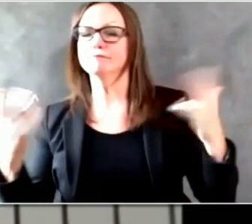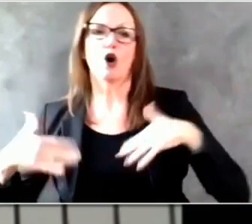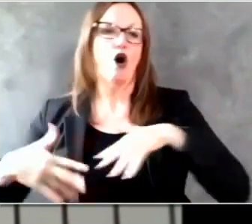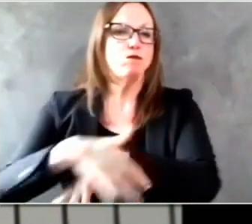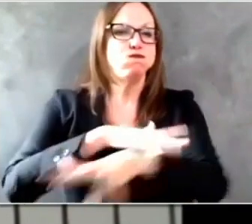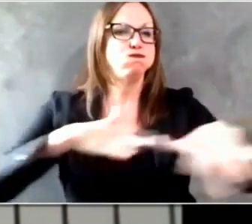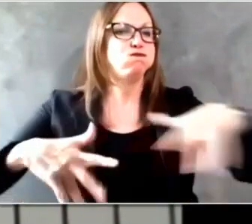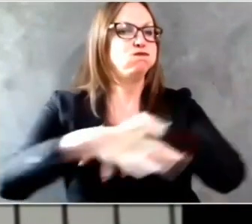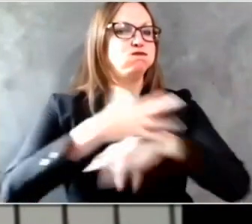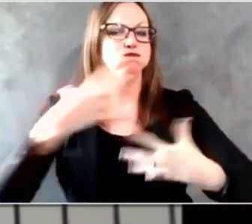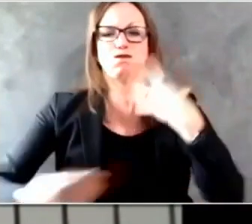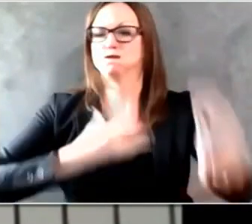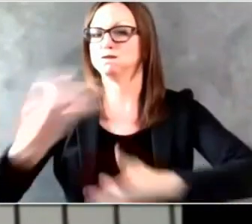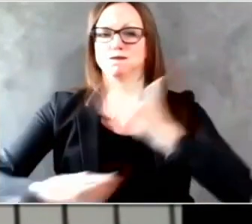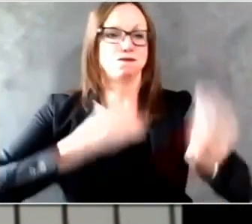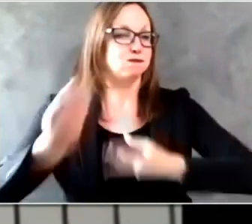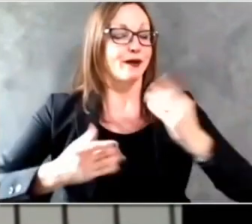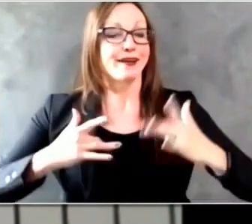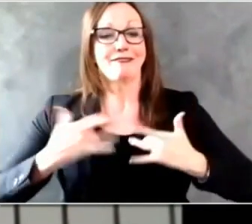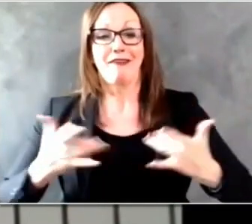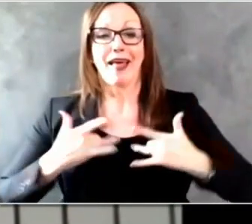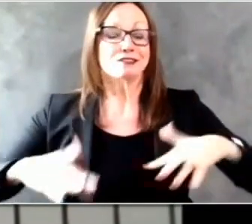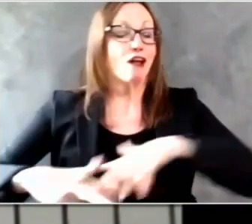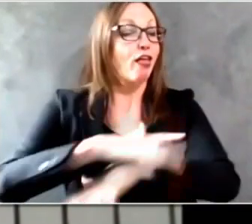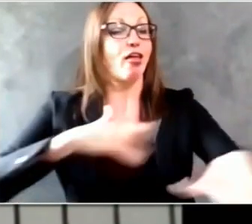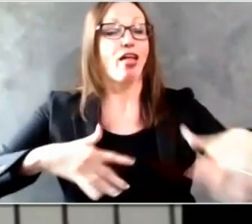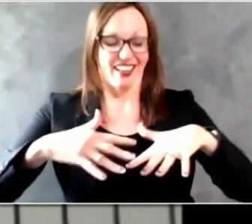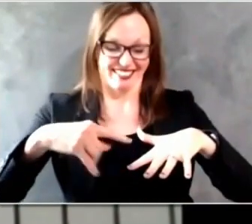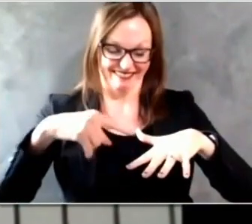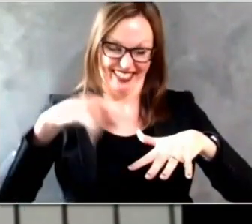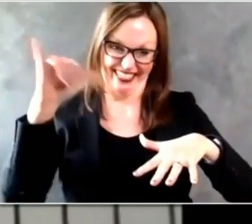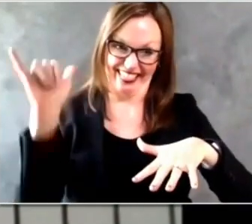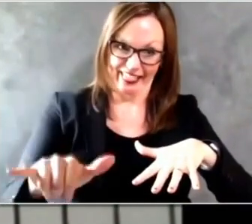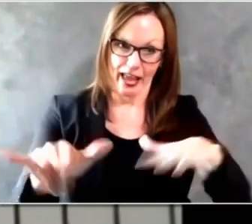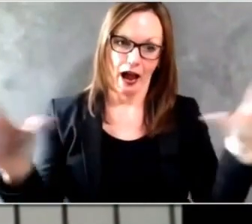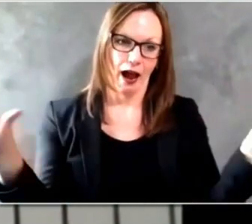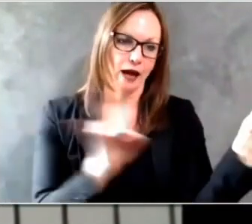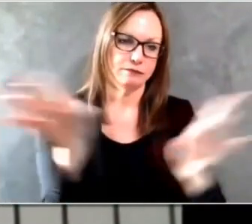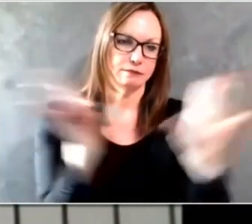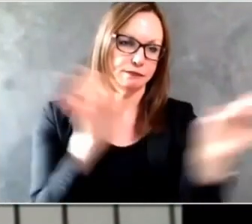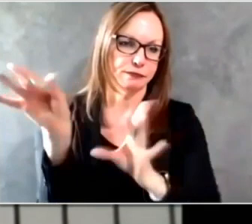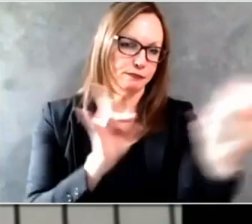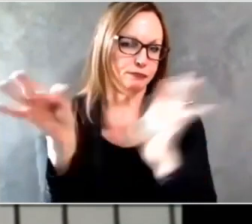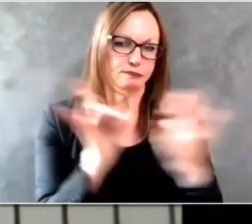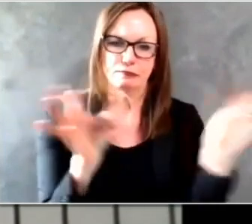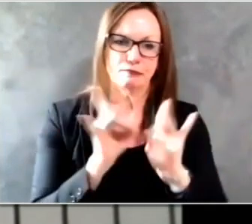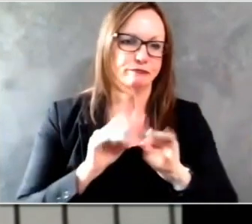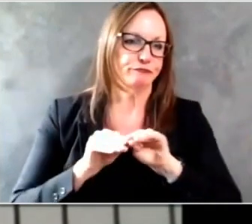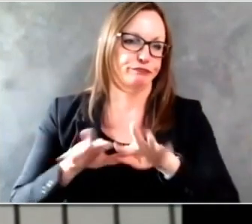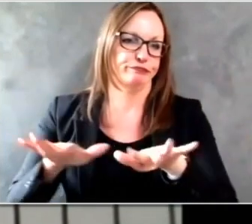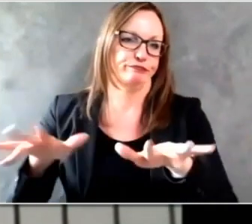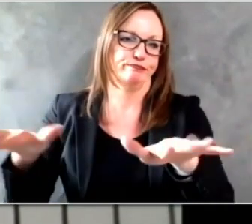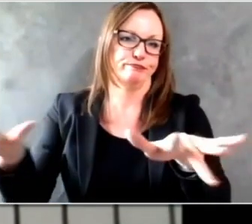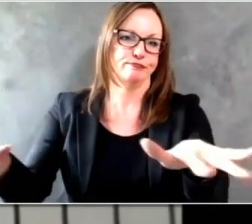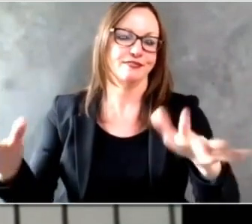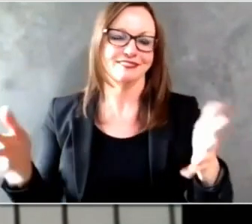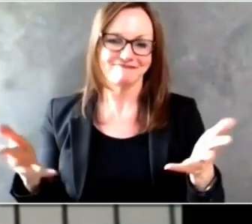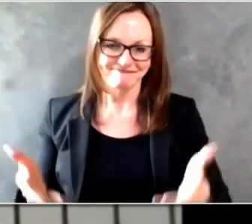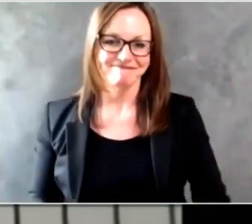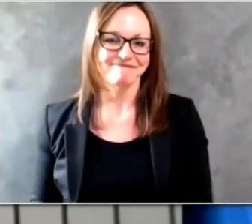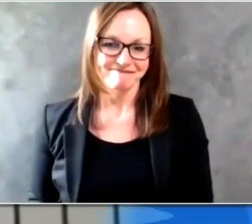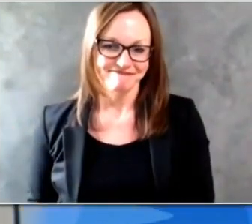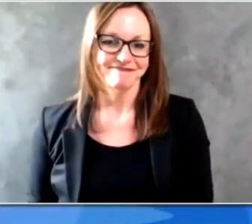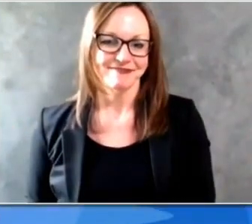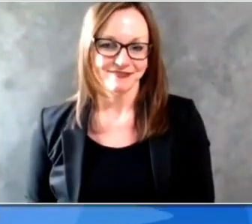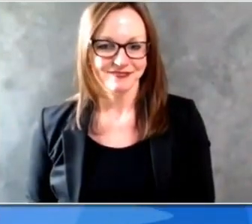So I don't think much has changed since we discussed on this last week. Do you have a follow-up, Danny?